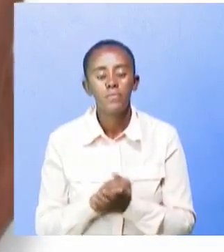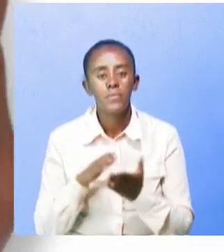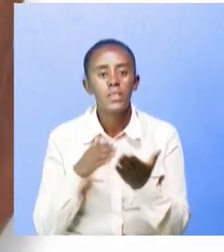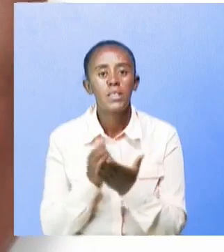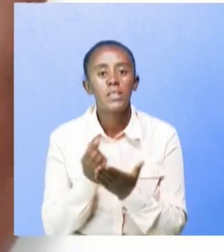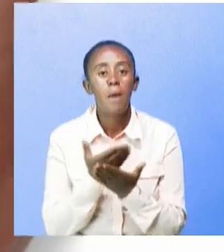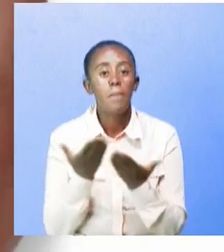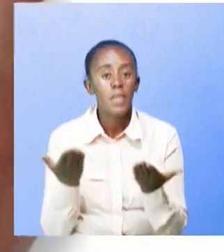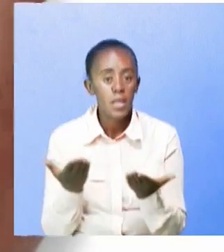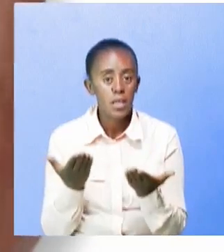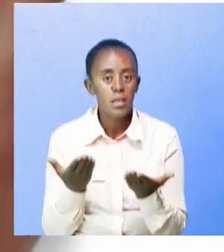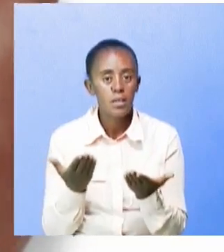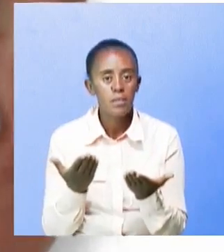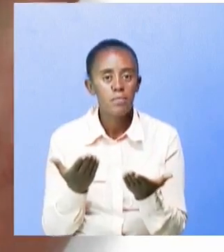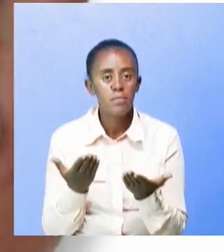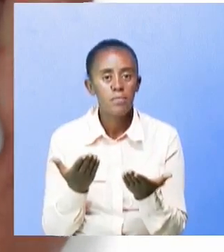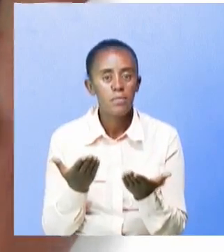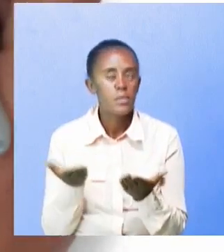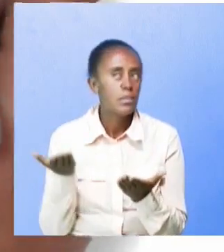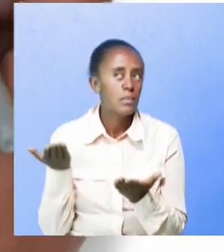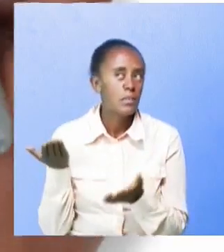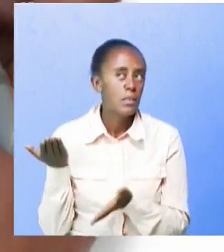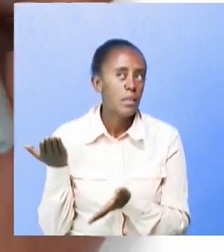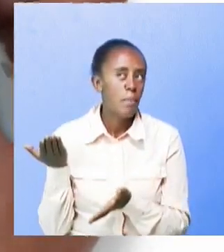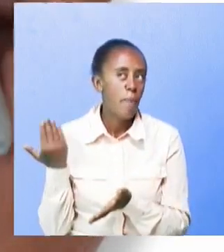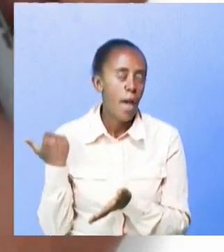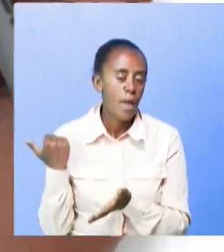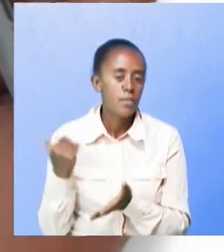something in the past.